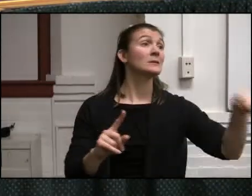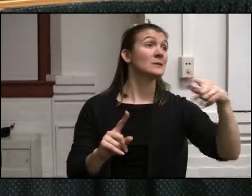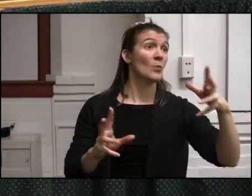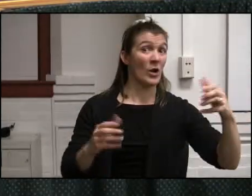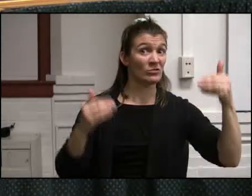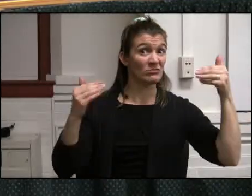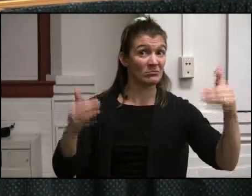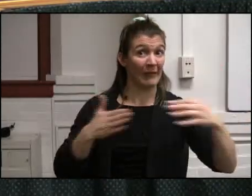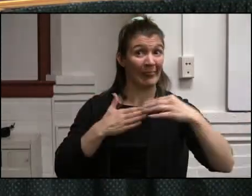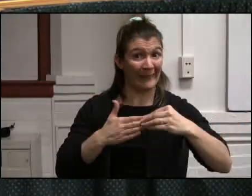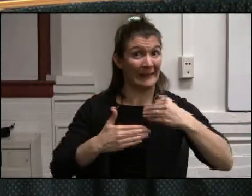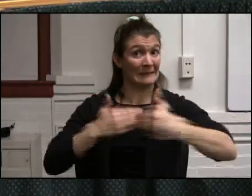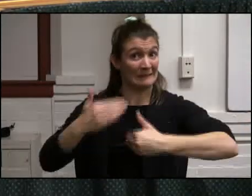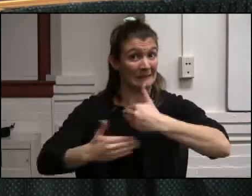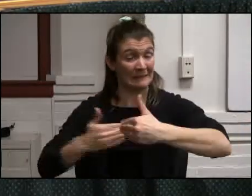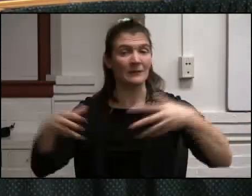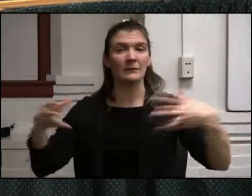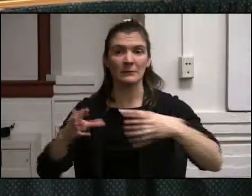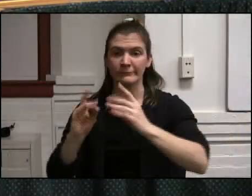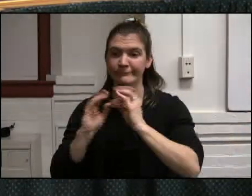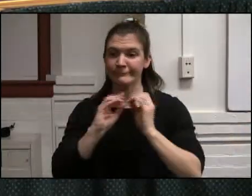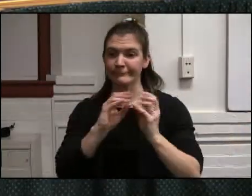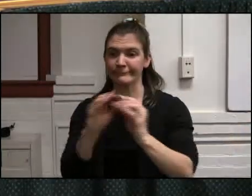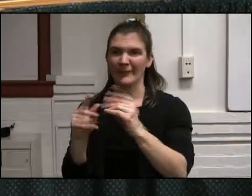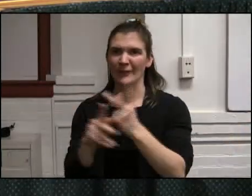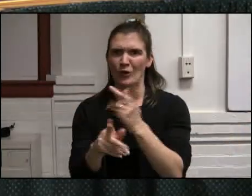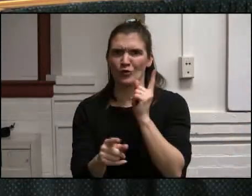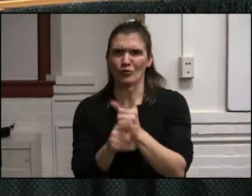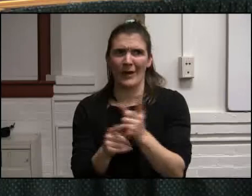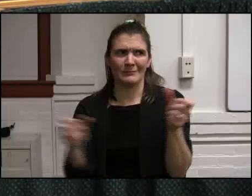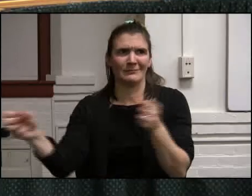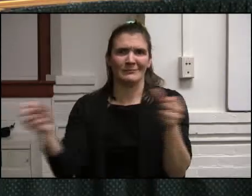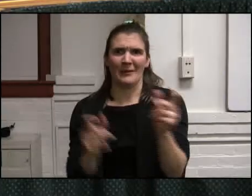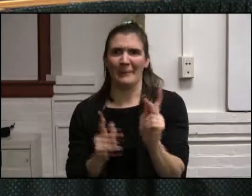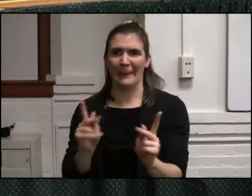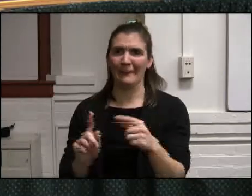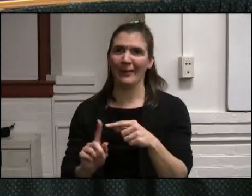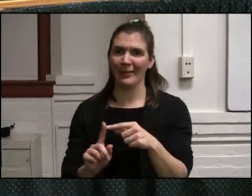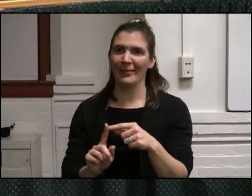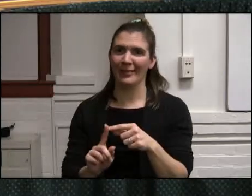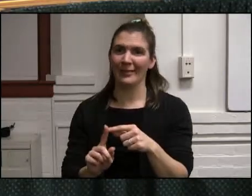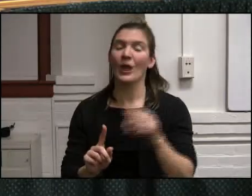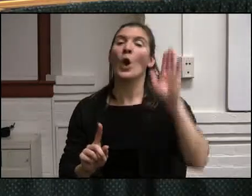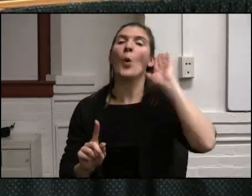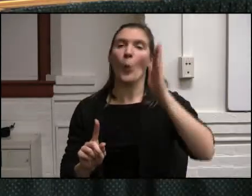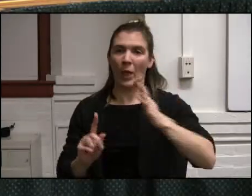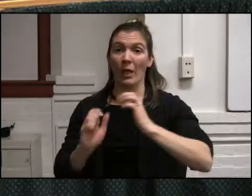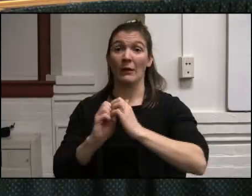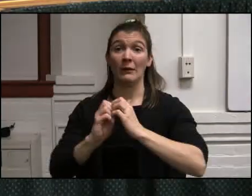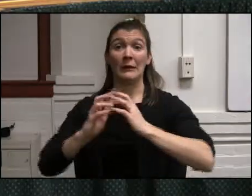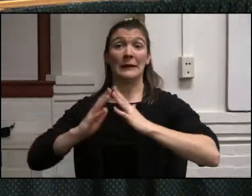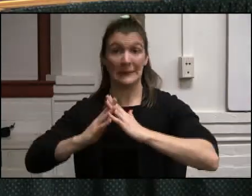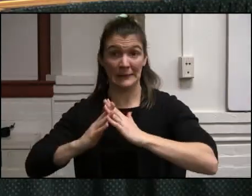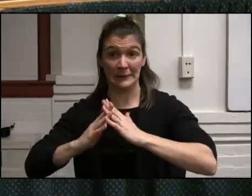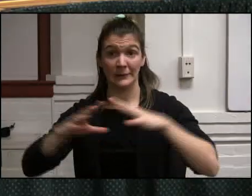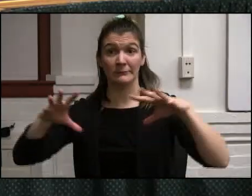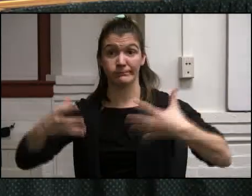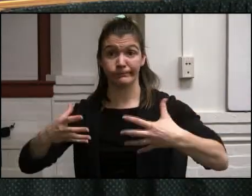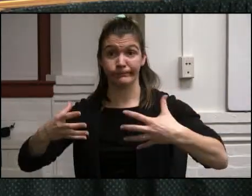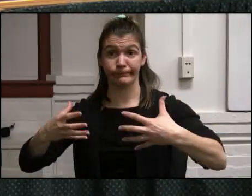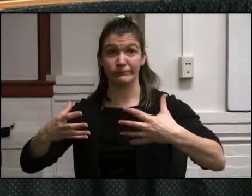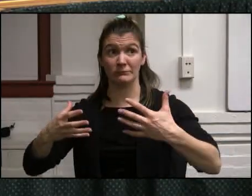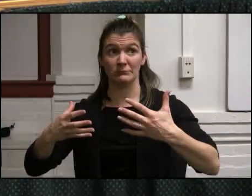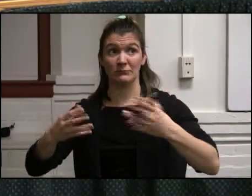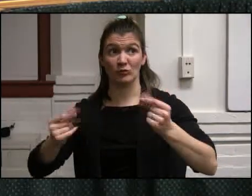who are organizing it and bringing in resources to assist. And it will launch all